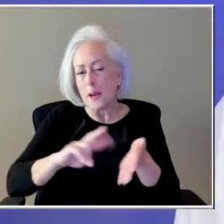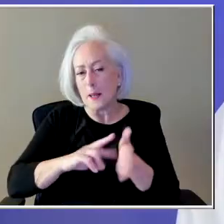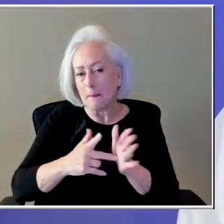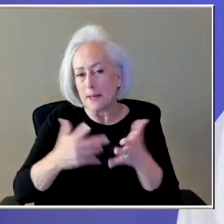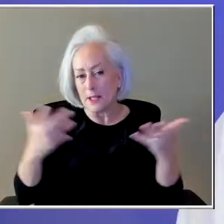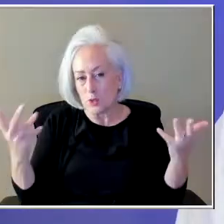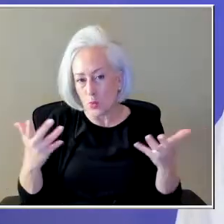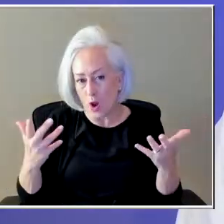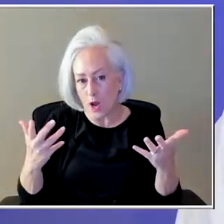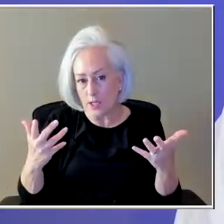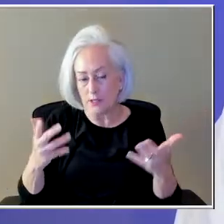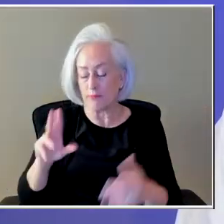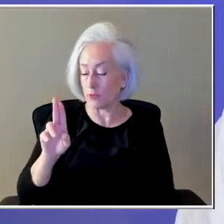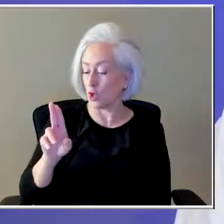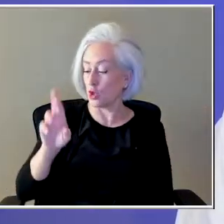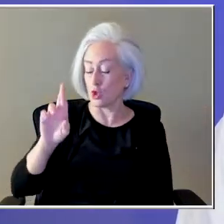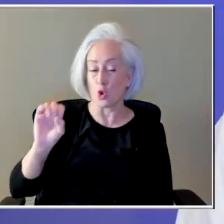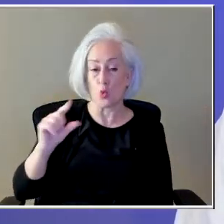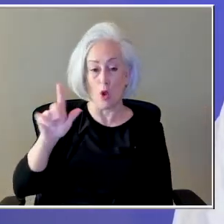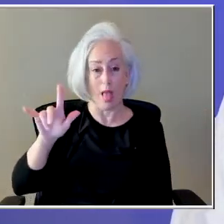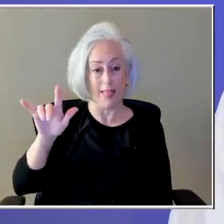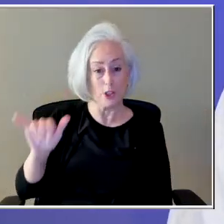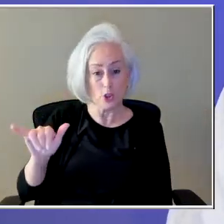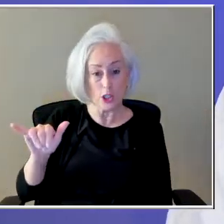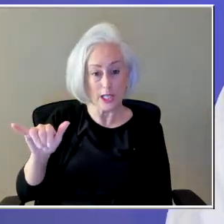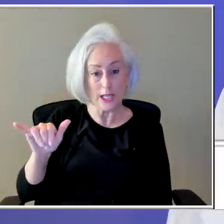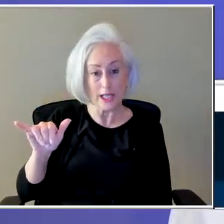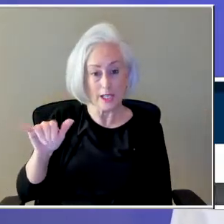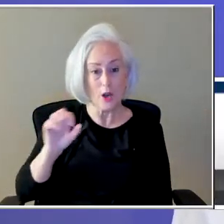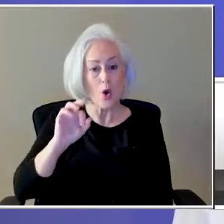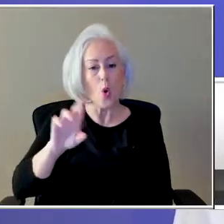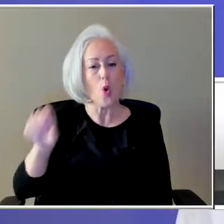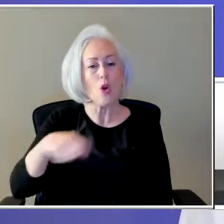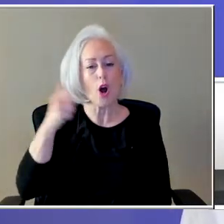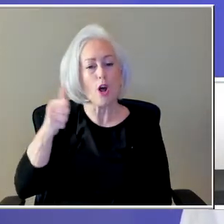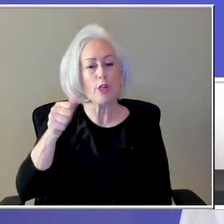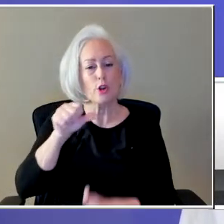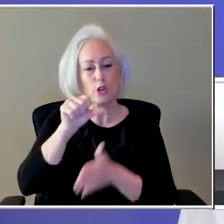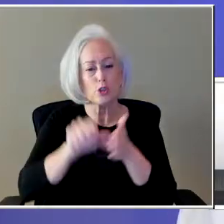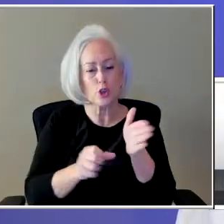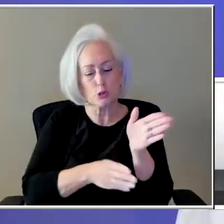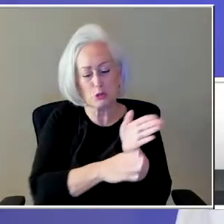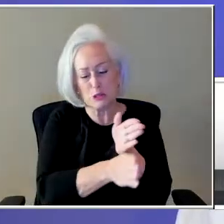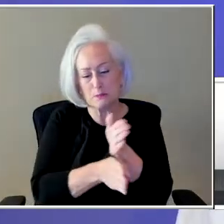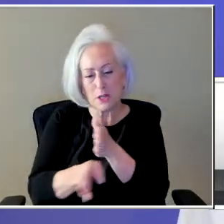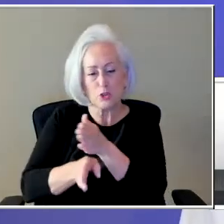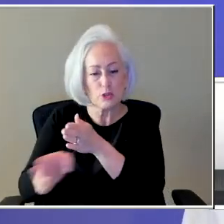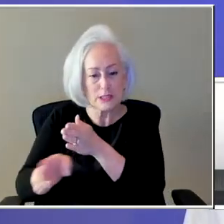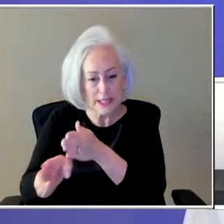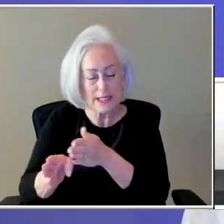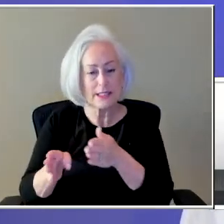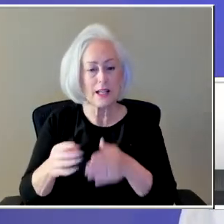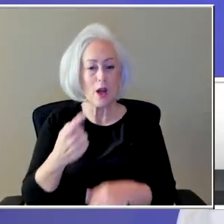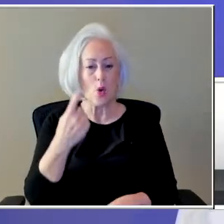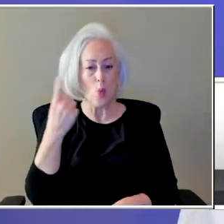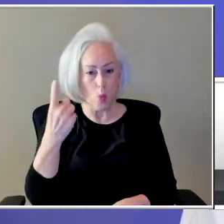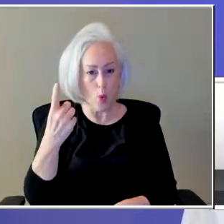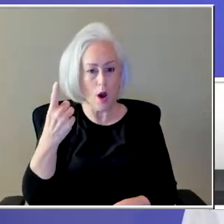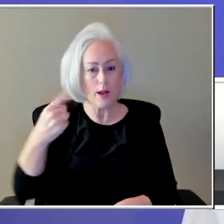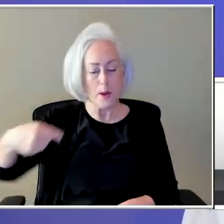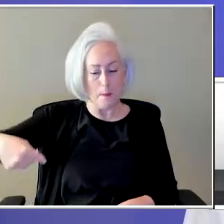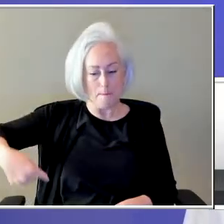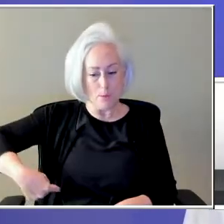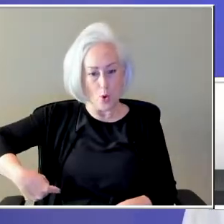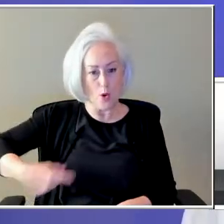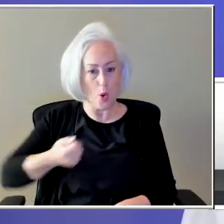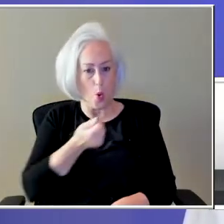in urology and surgical subspecialties, we're talking about multi-port and single-port robots manufactured mainly